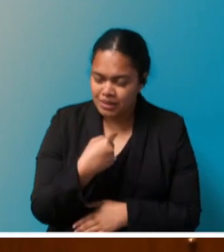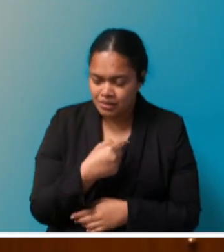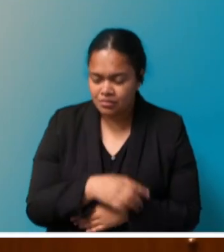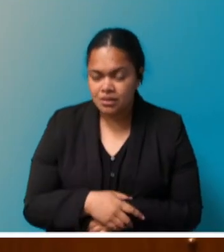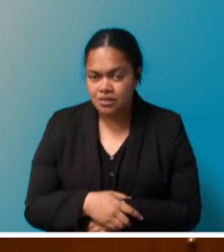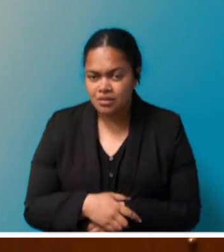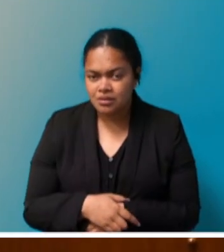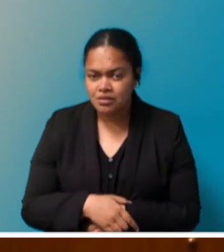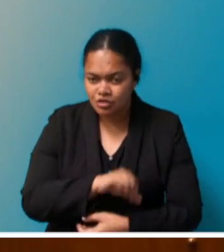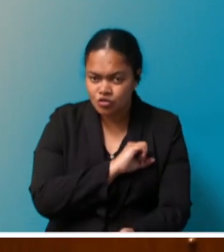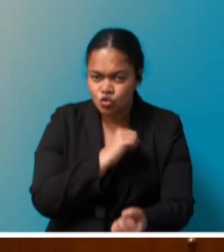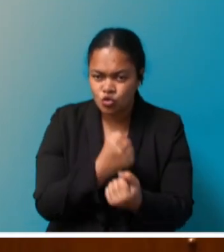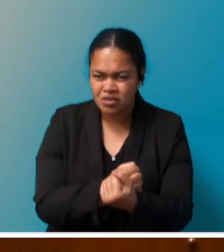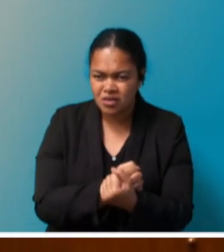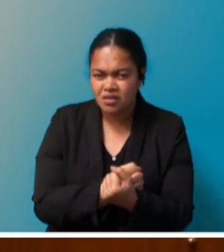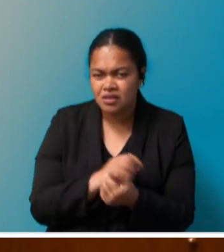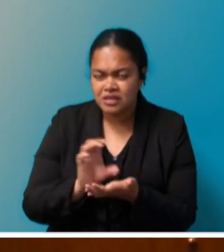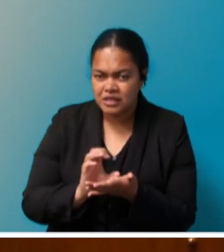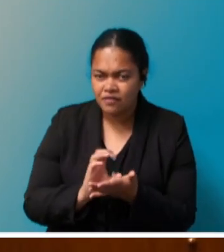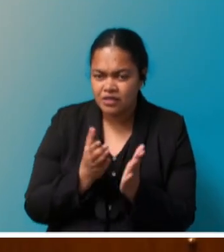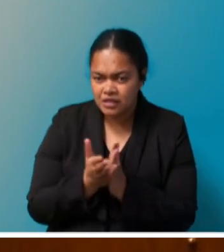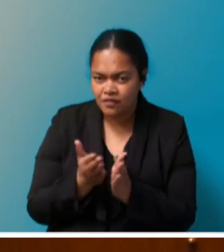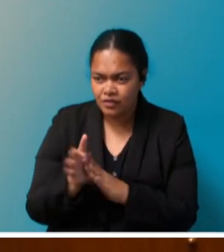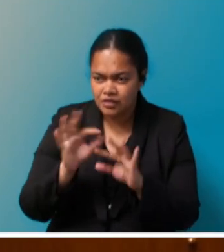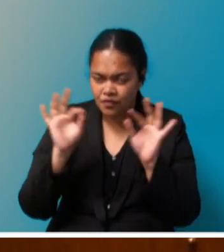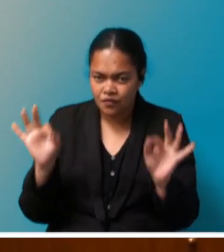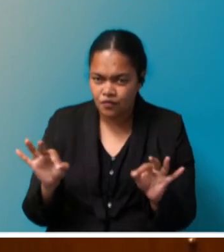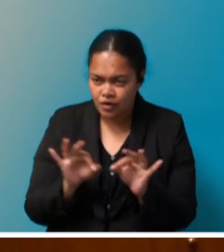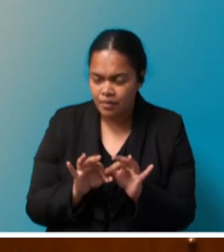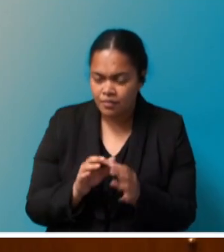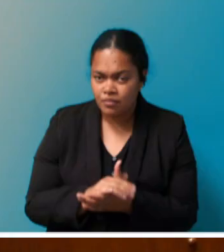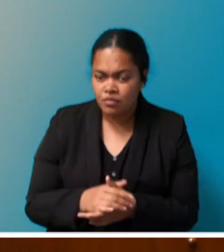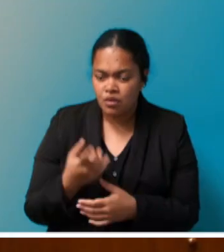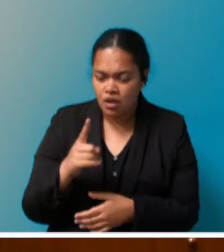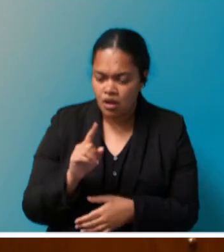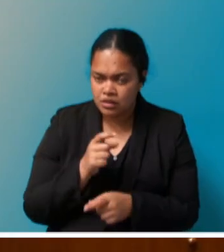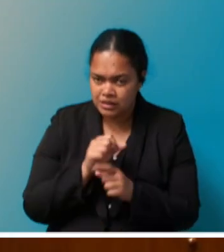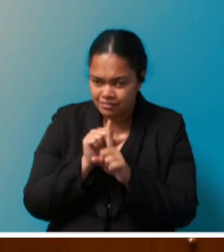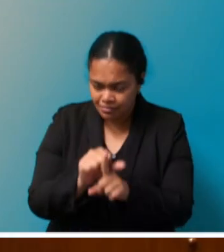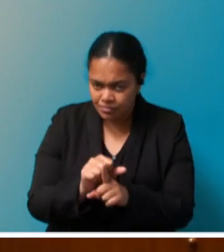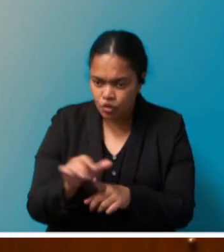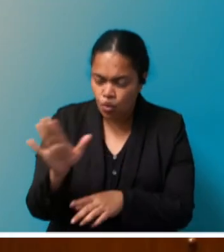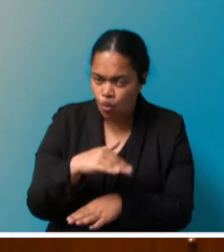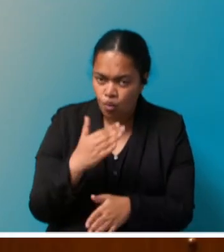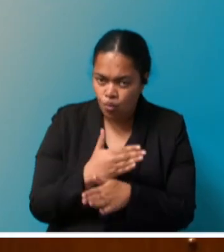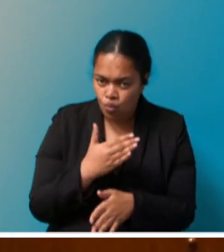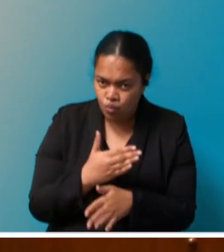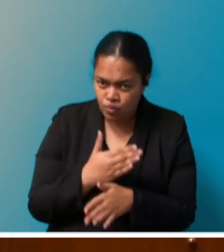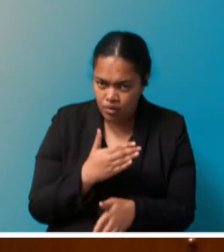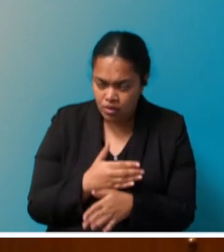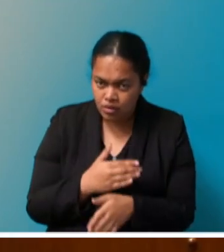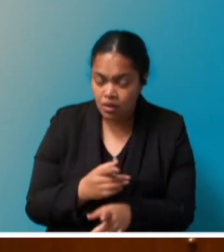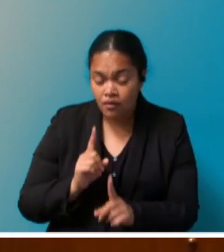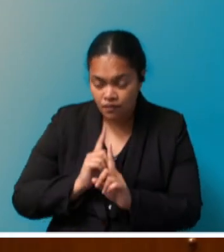civil service framework, safeguarding the rights and welfare of its employees, and modernizing employment conditions in